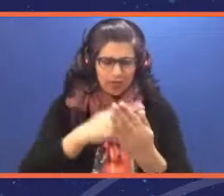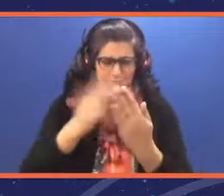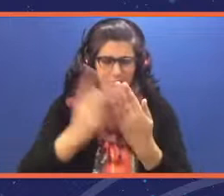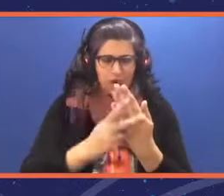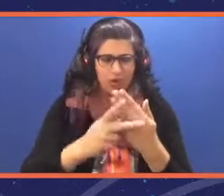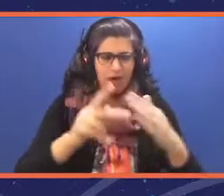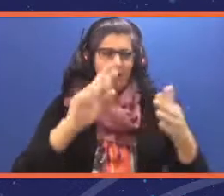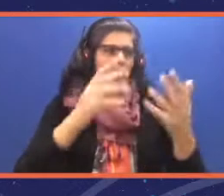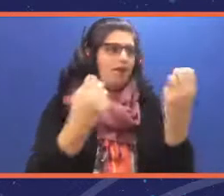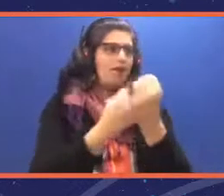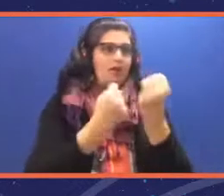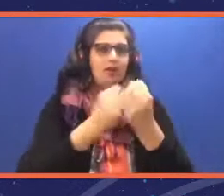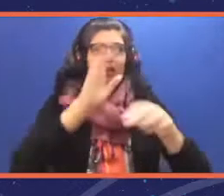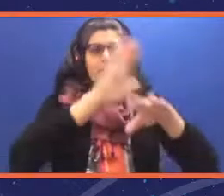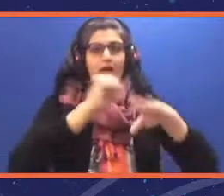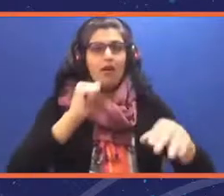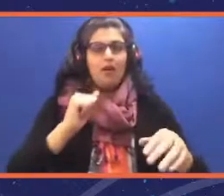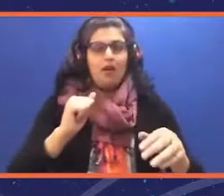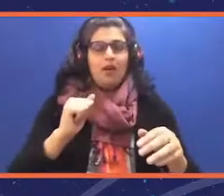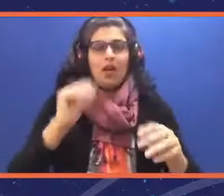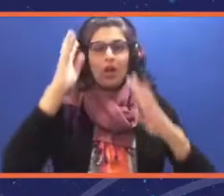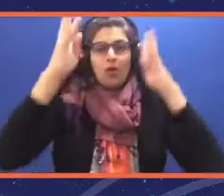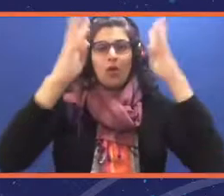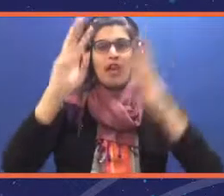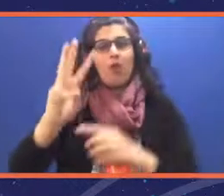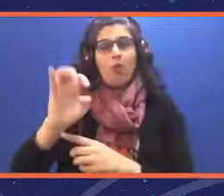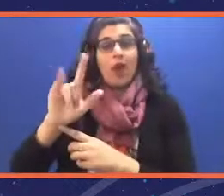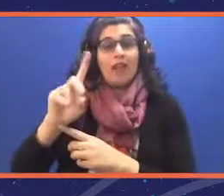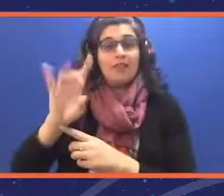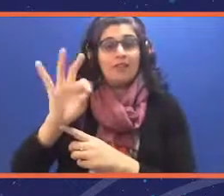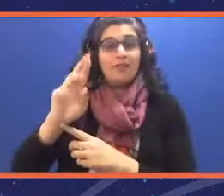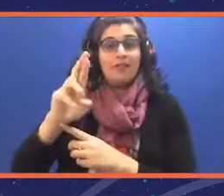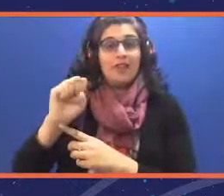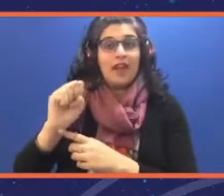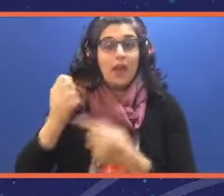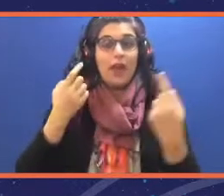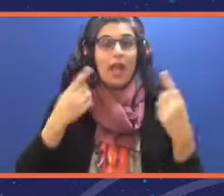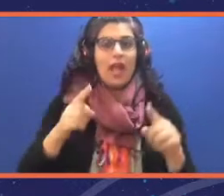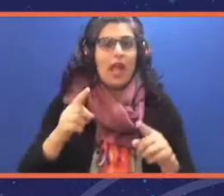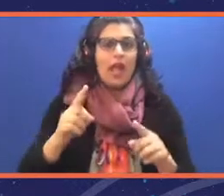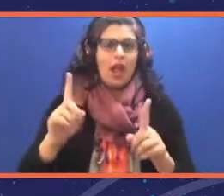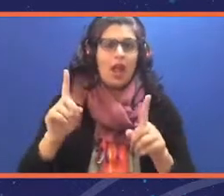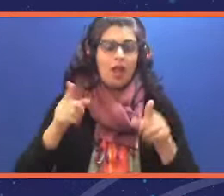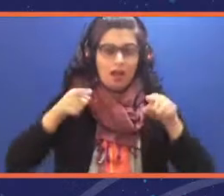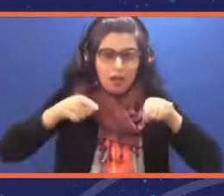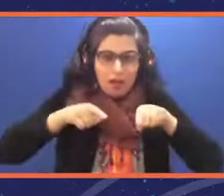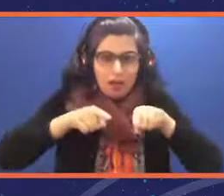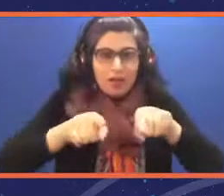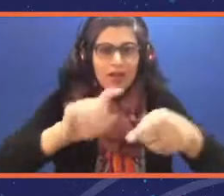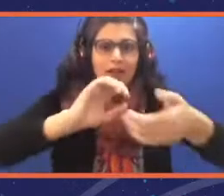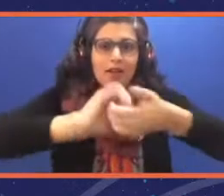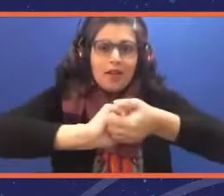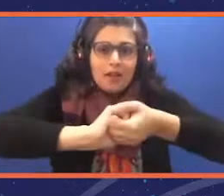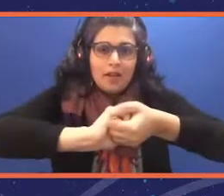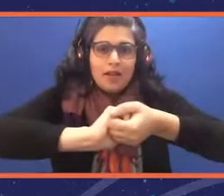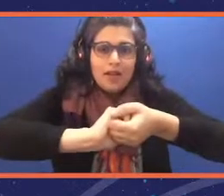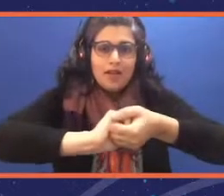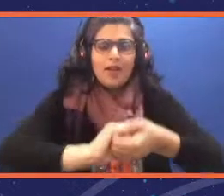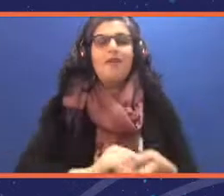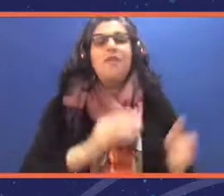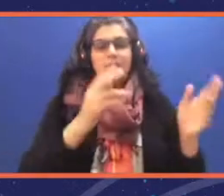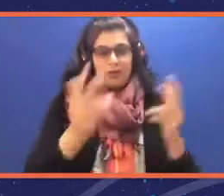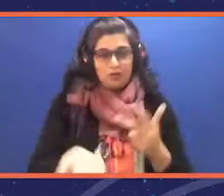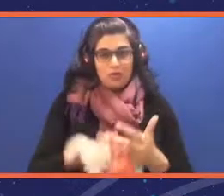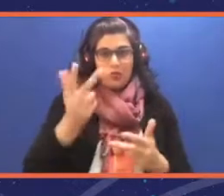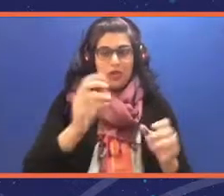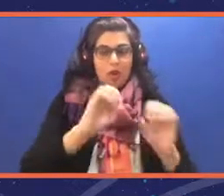and explain a little bit of Creative Wildfire. Creative Wildfire was happening alongside the collaboration of three organizations: